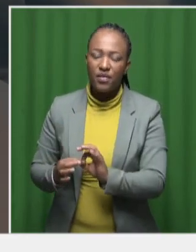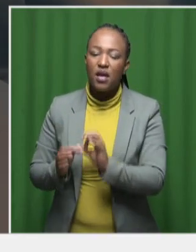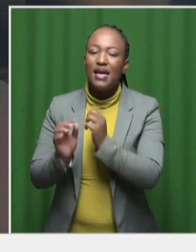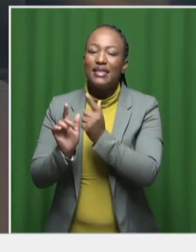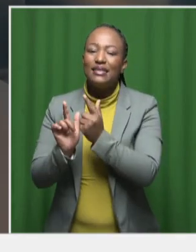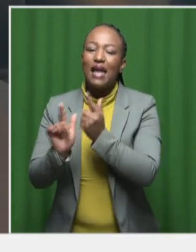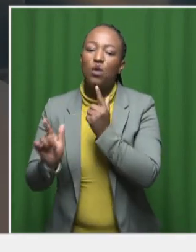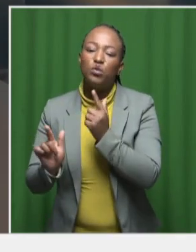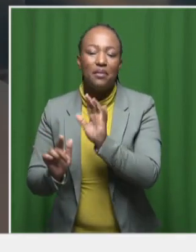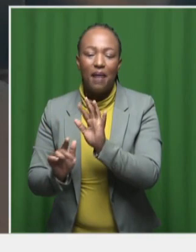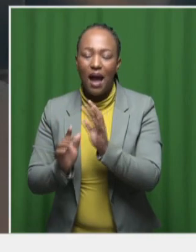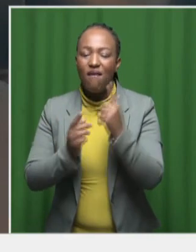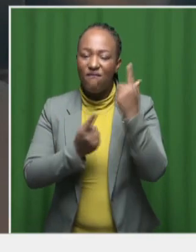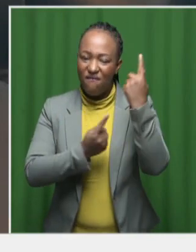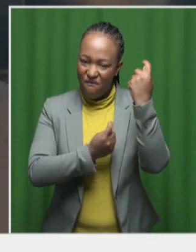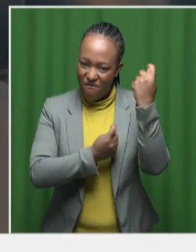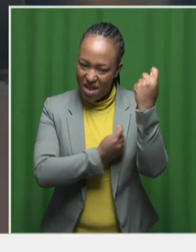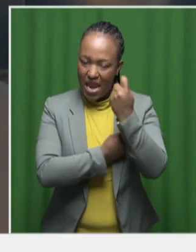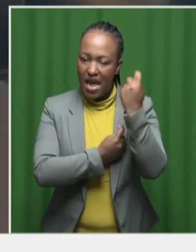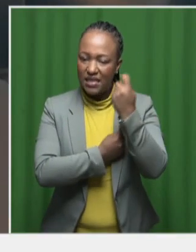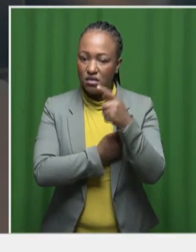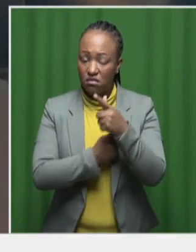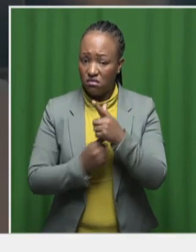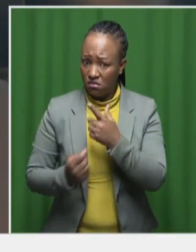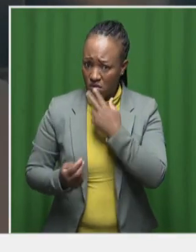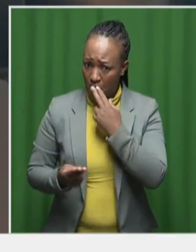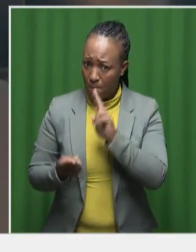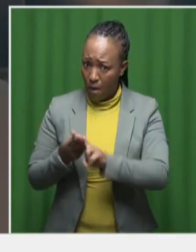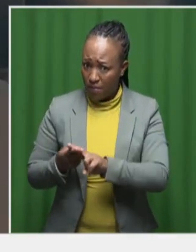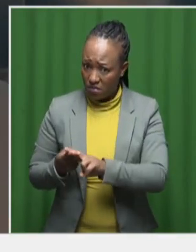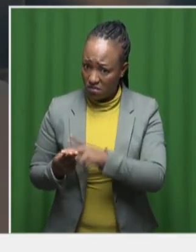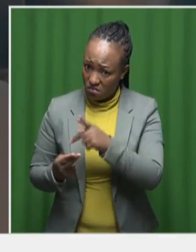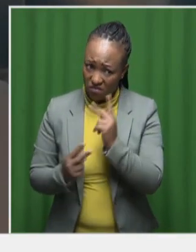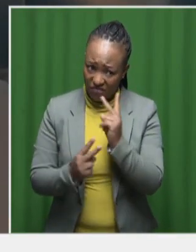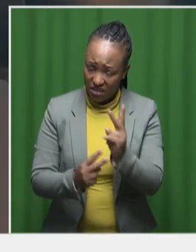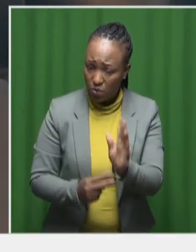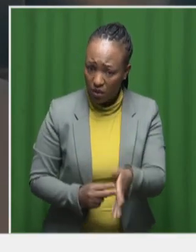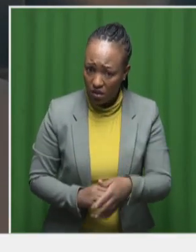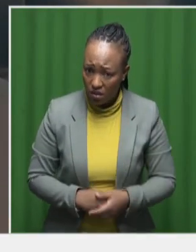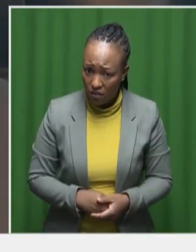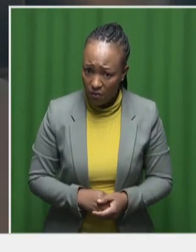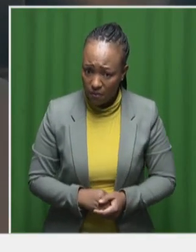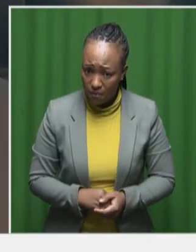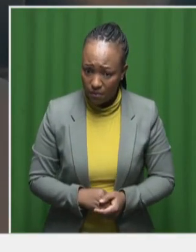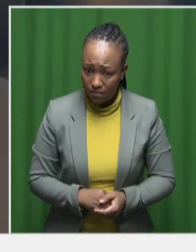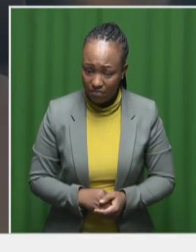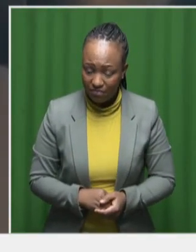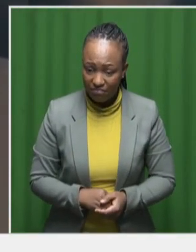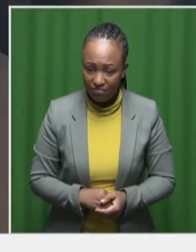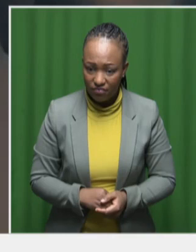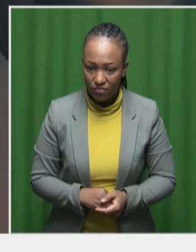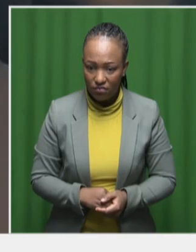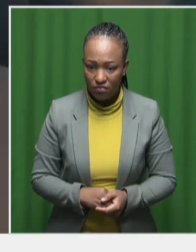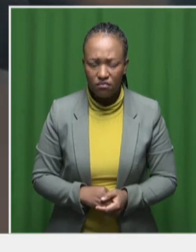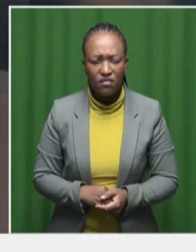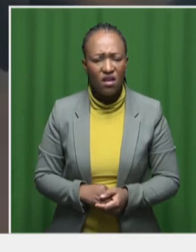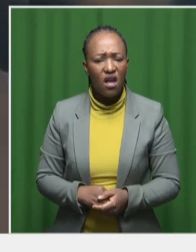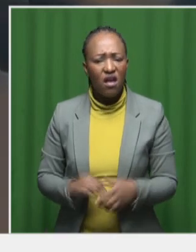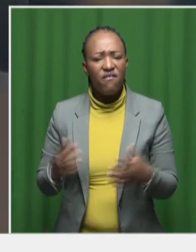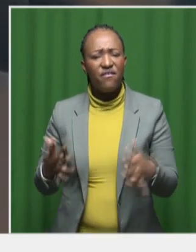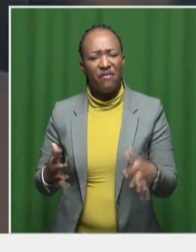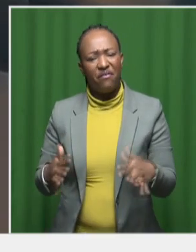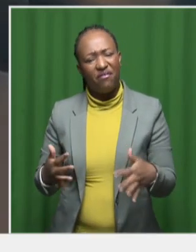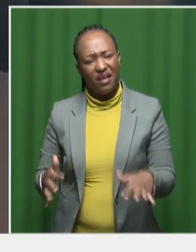people that feel that they have not received a thing from you. Will you promise that you will go and see them? We've been in these areas,